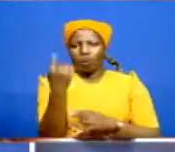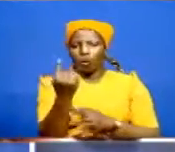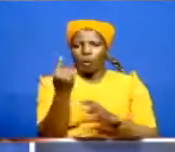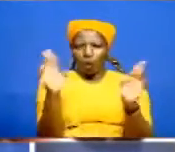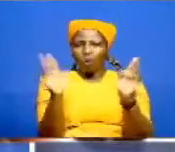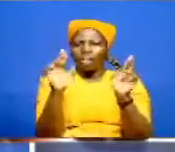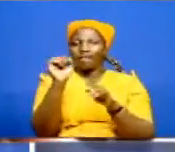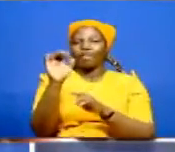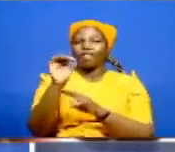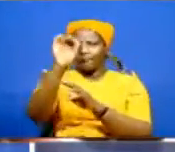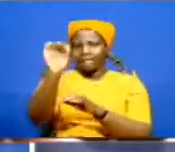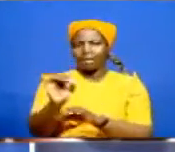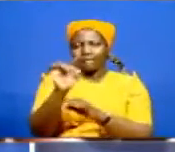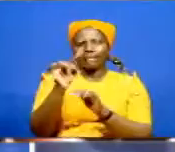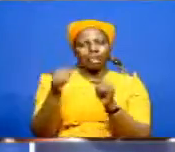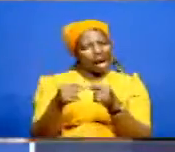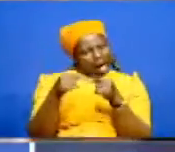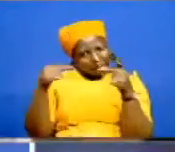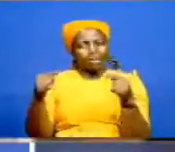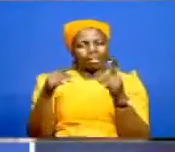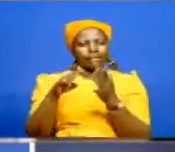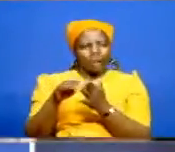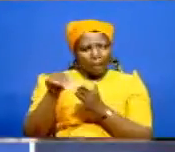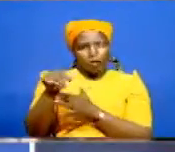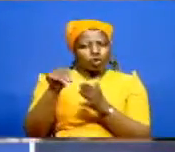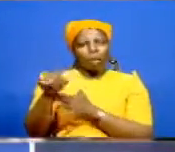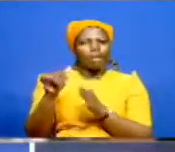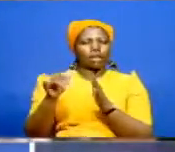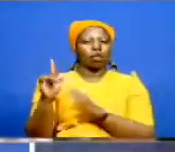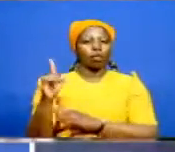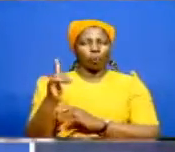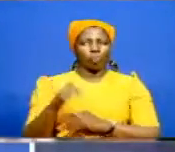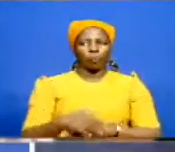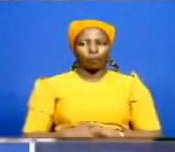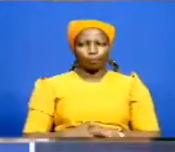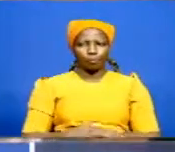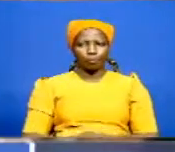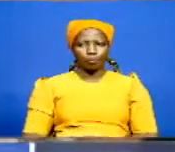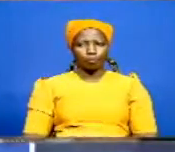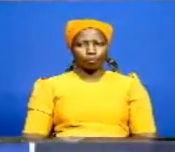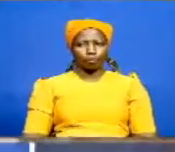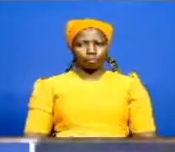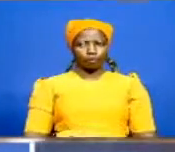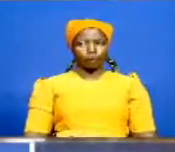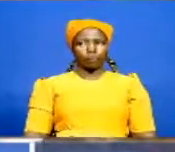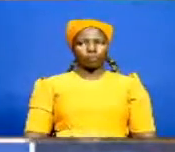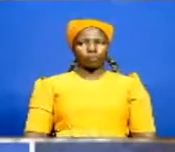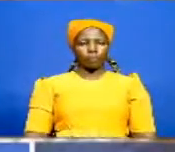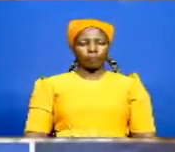50%. It's against the procurement law. For Channel One News, I'm Jacqueline Masharia.